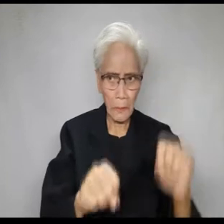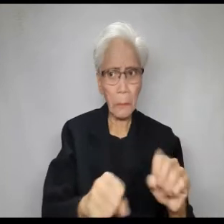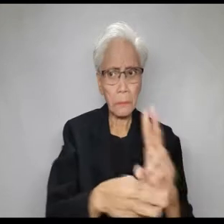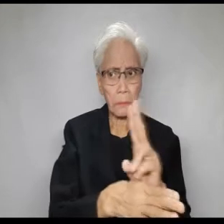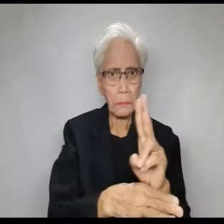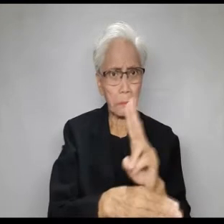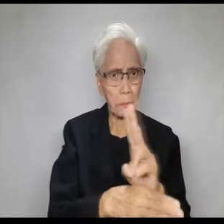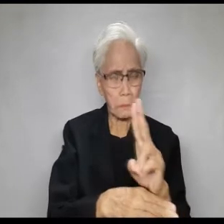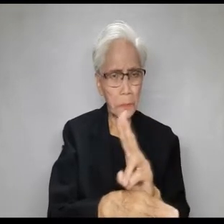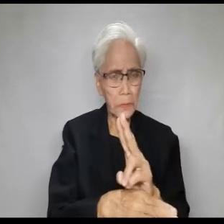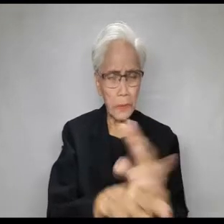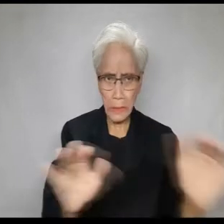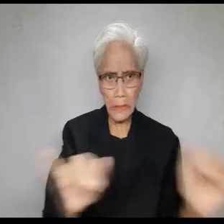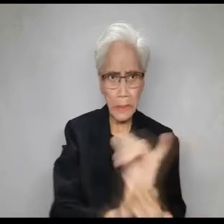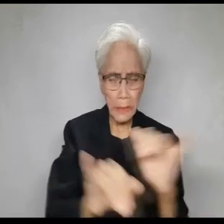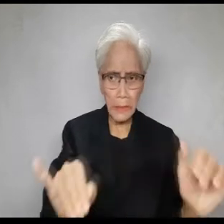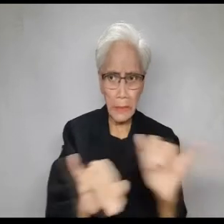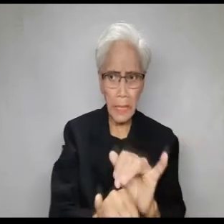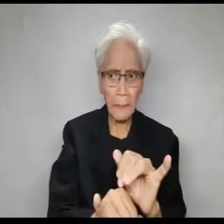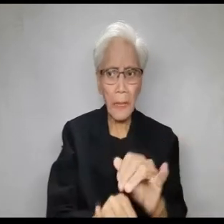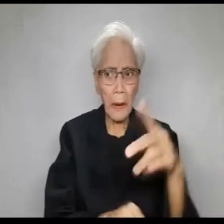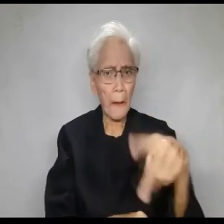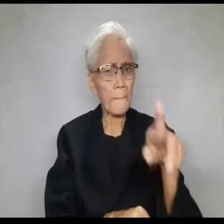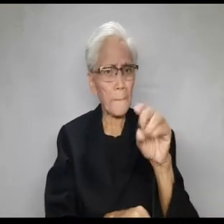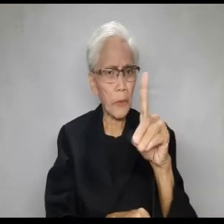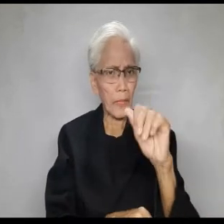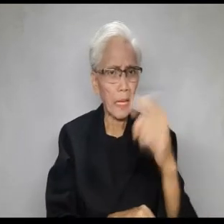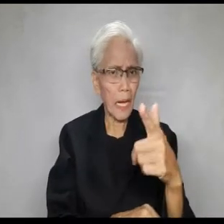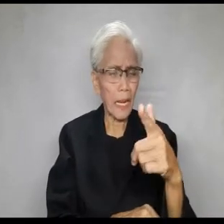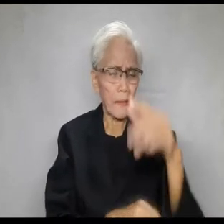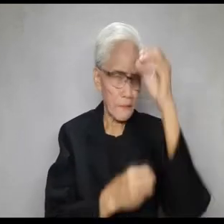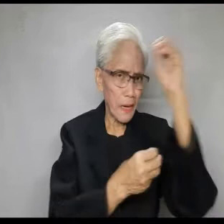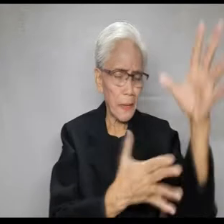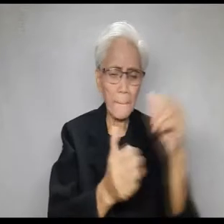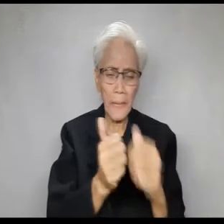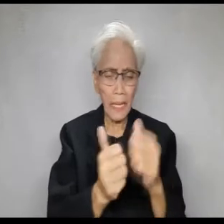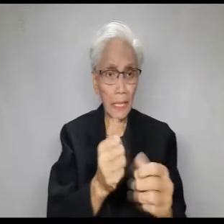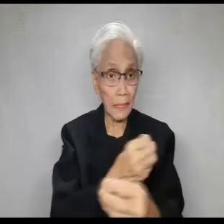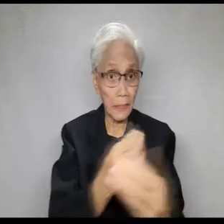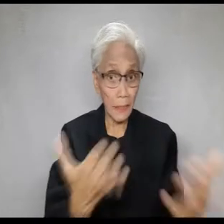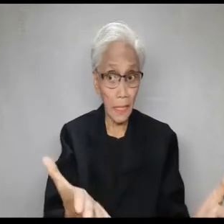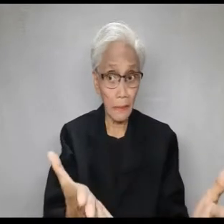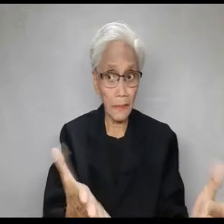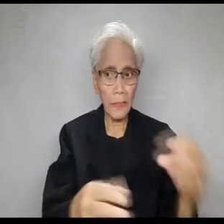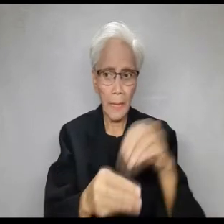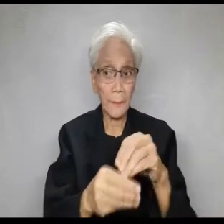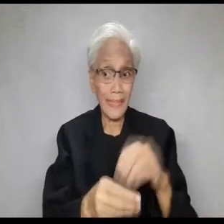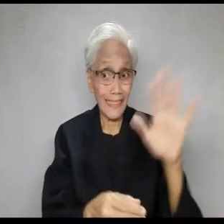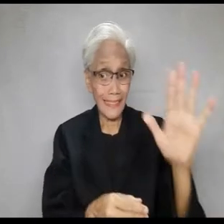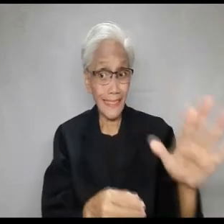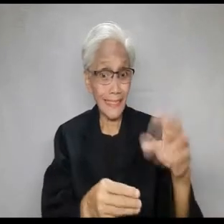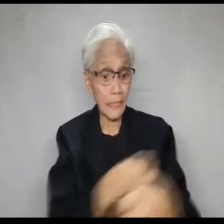totally. He too seems to be a prodigal father, that is, he is generous, in the sense